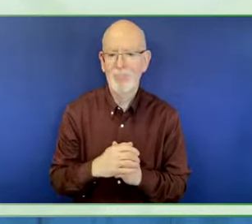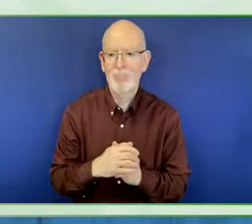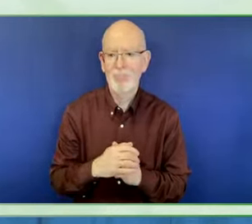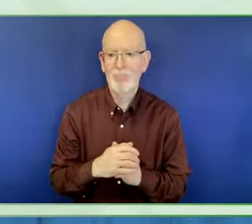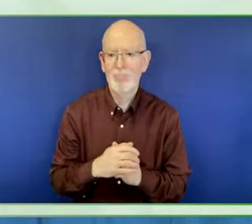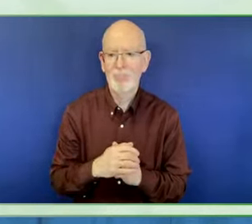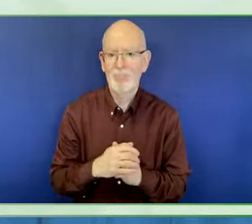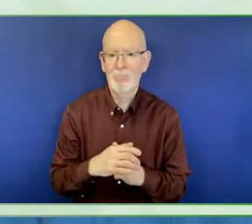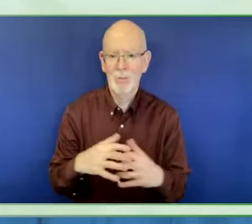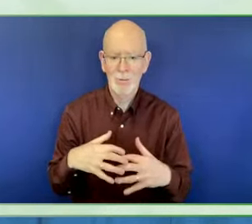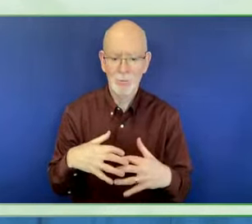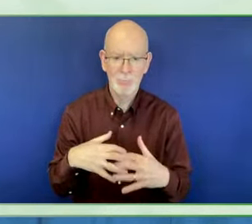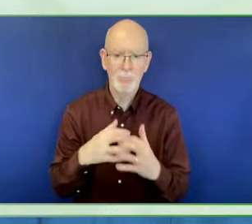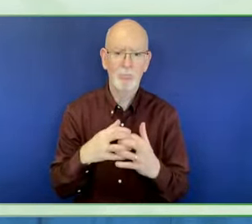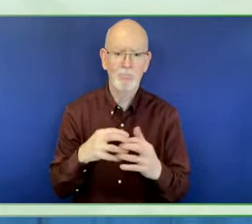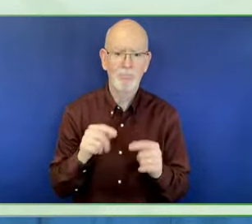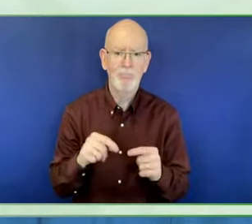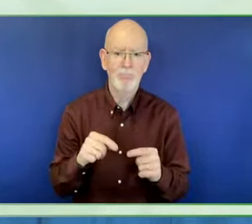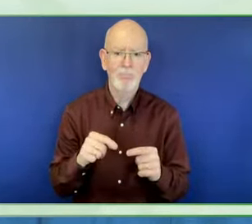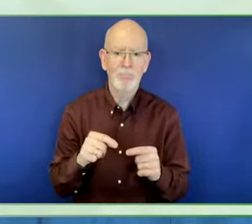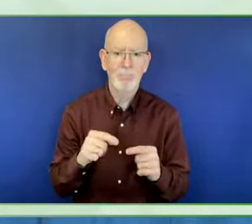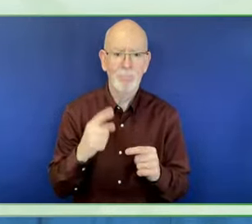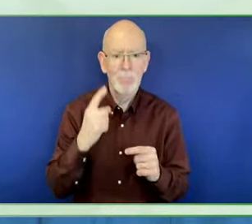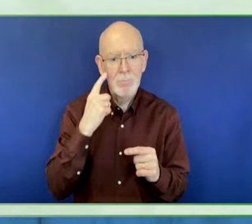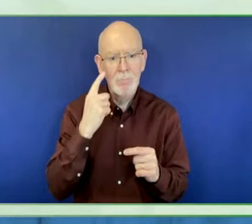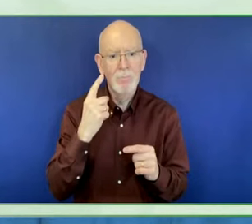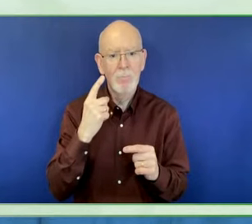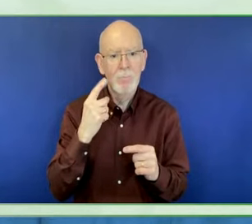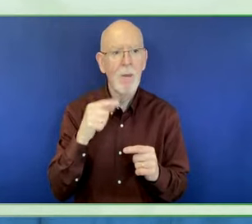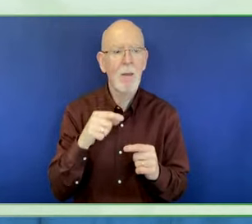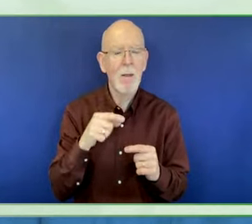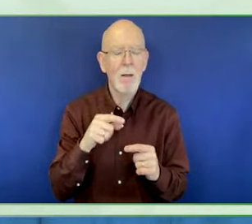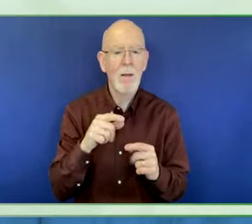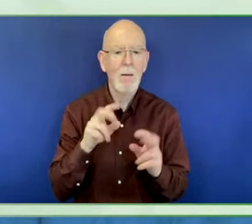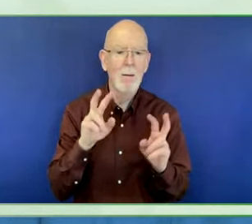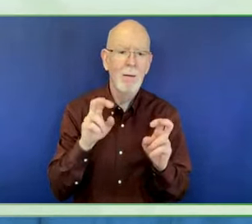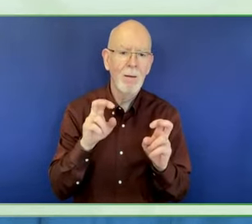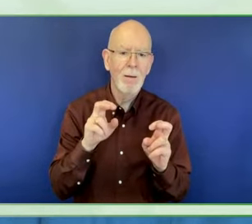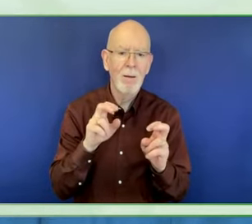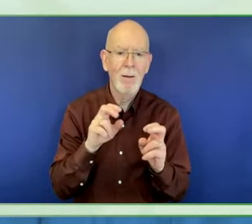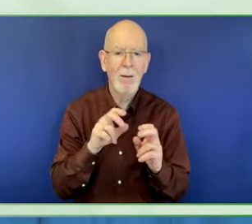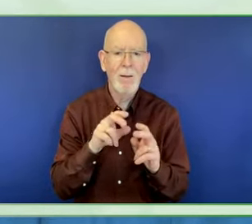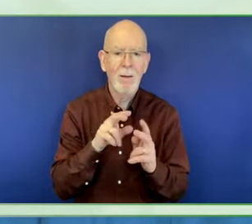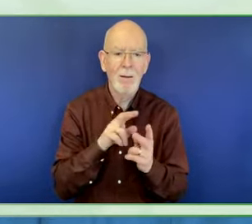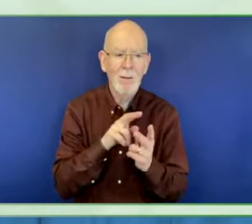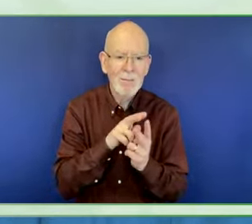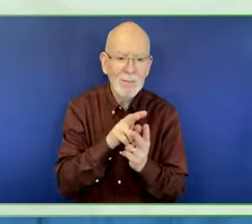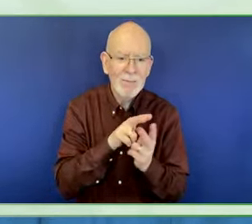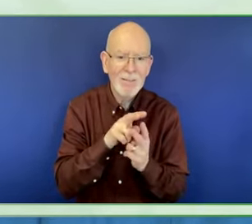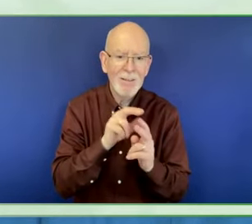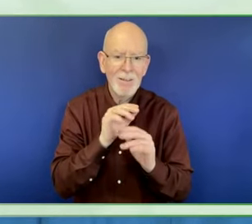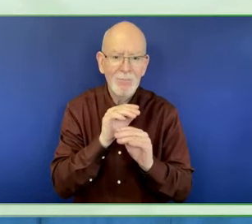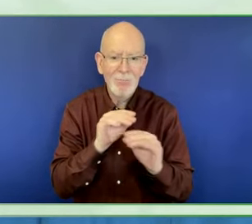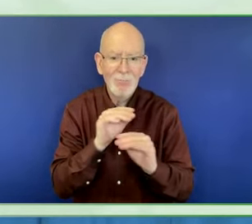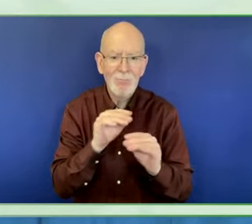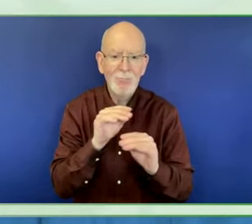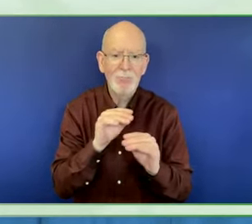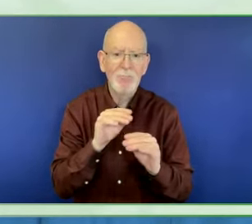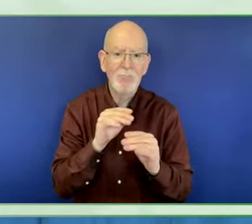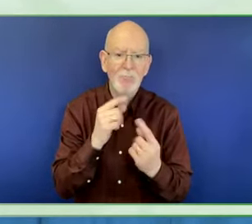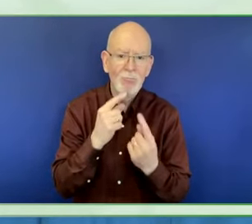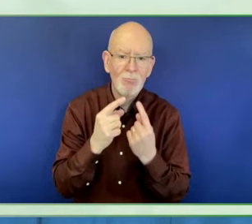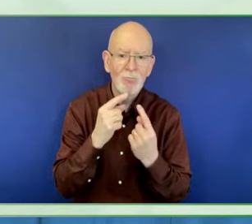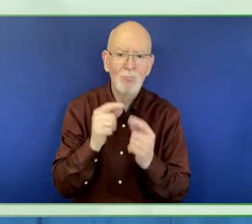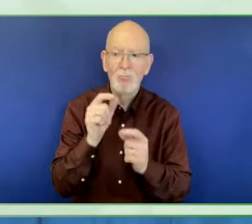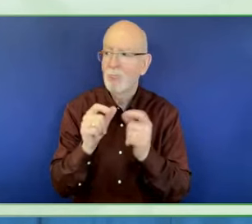to give a more robust education. In 2019, we did a pilot workshop with Dr. Martha